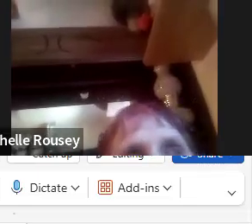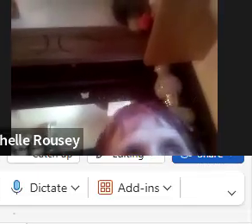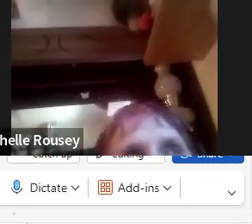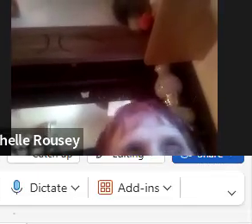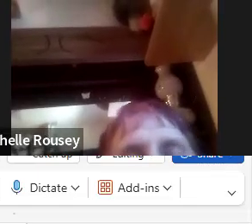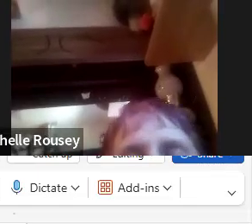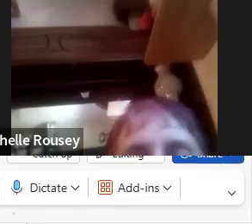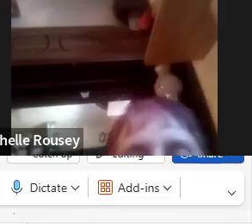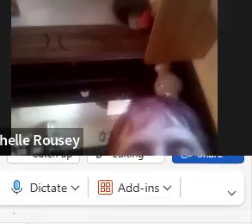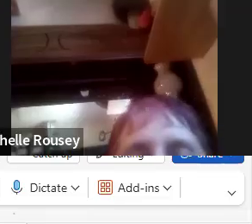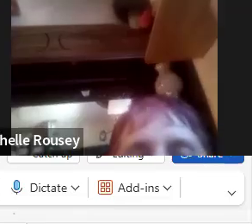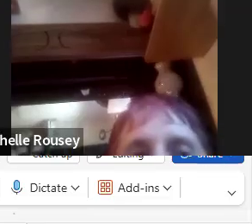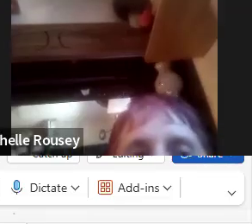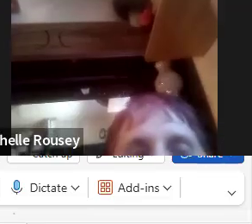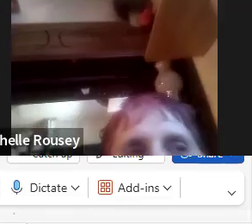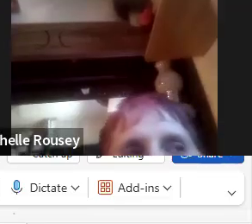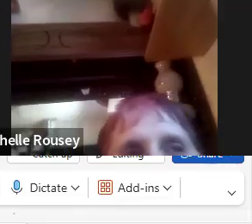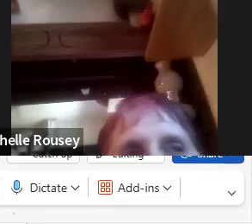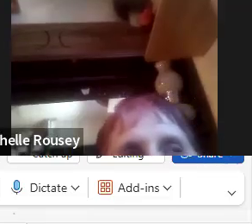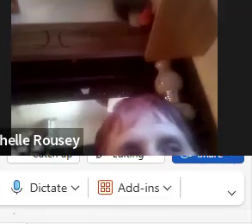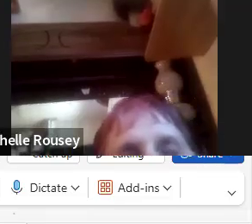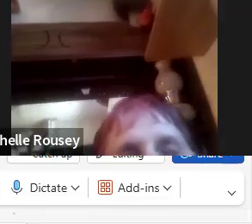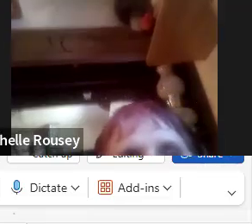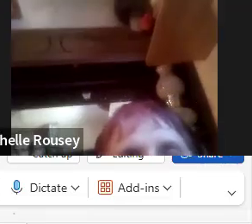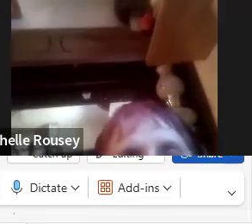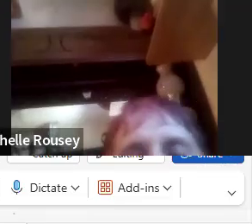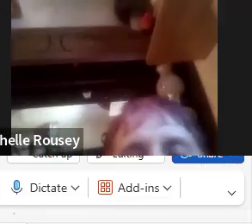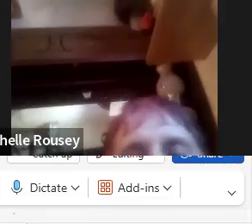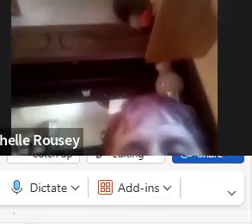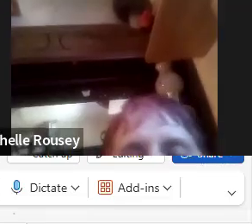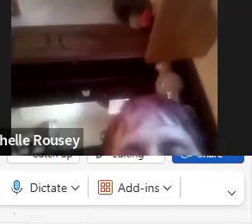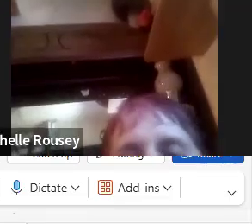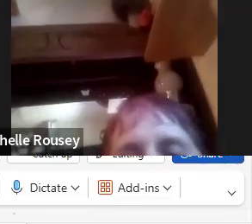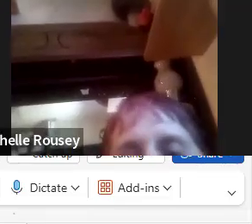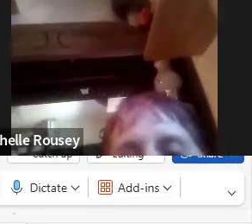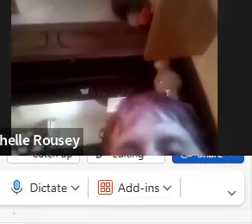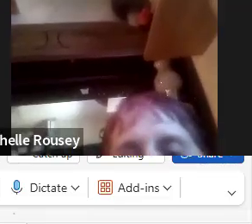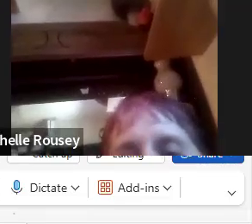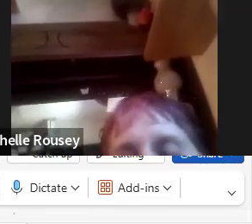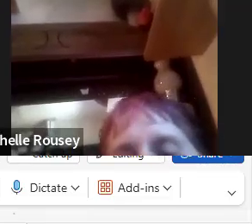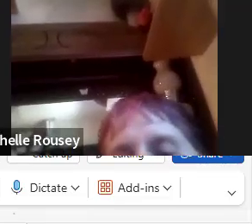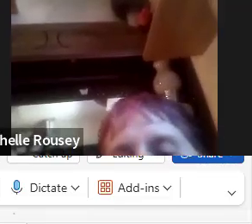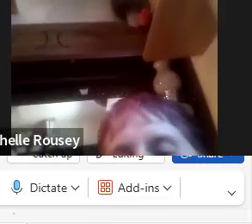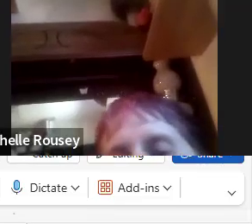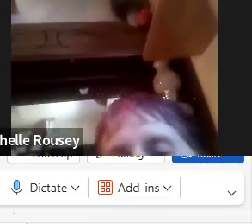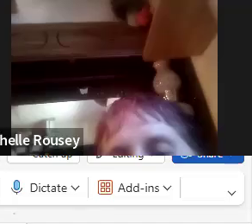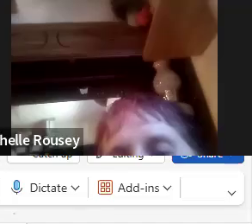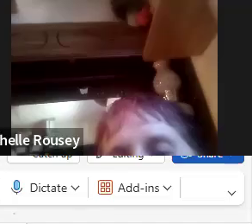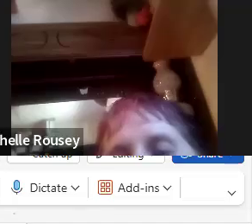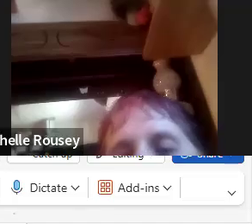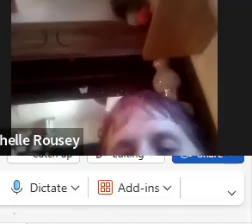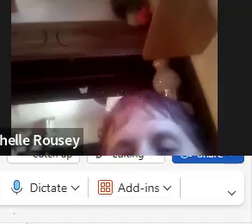changes are happening at our federal government level that is diminishing some of our protections